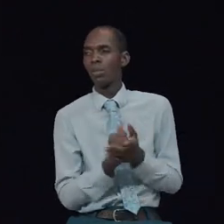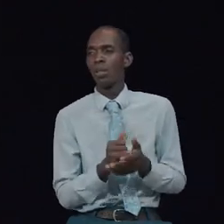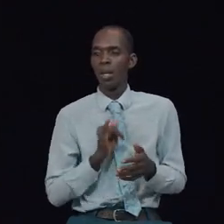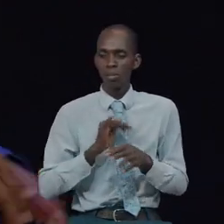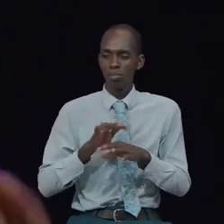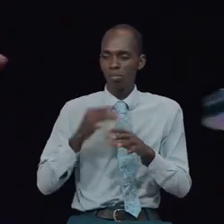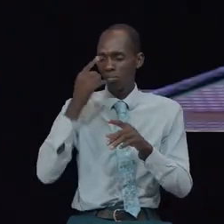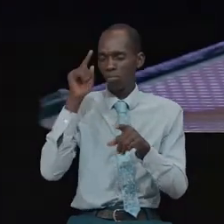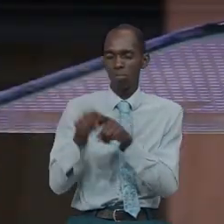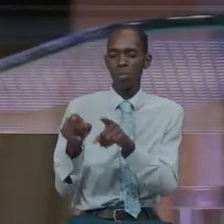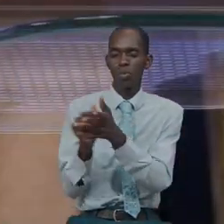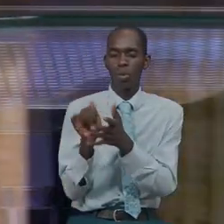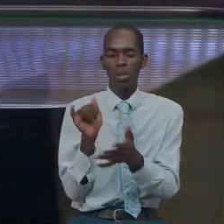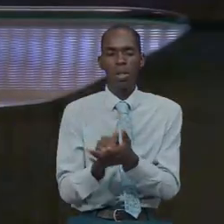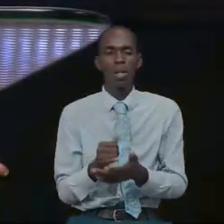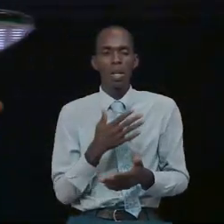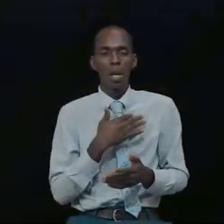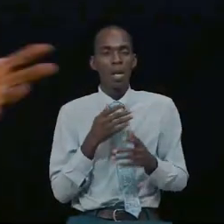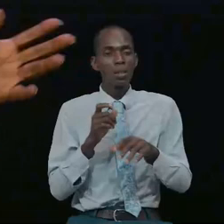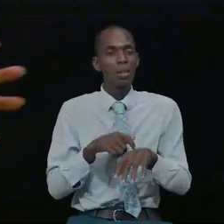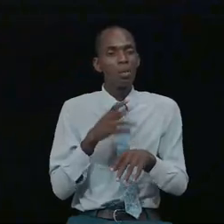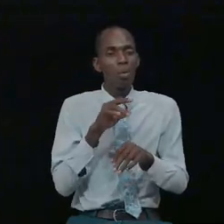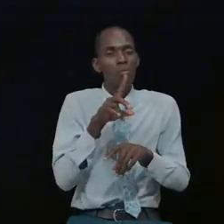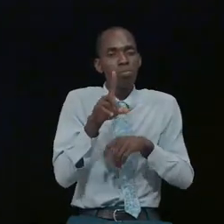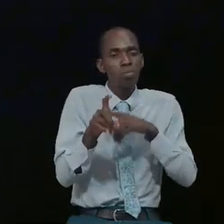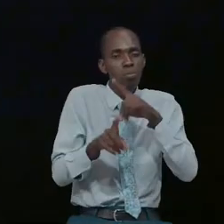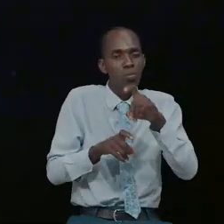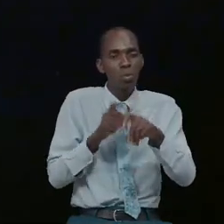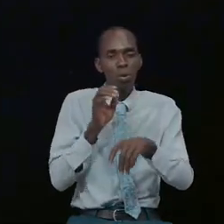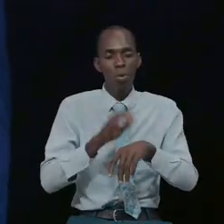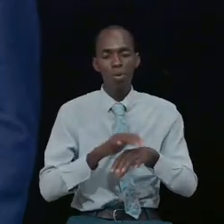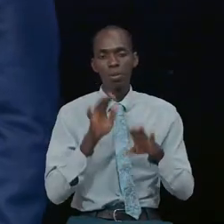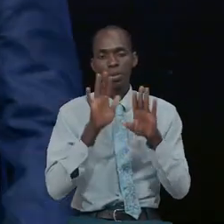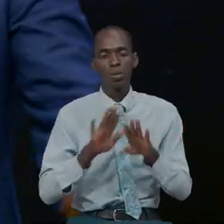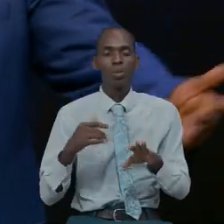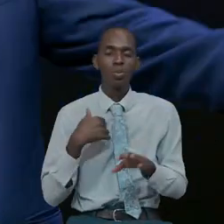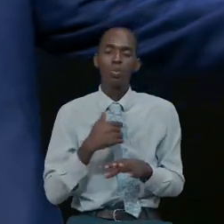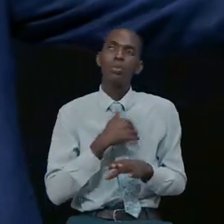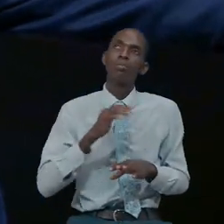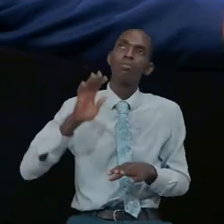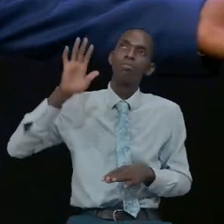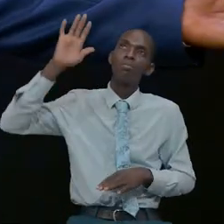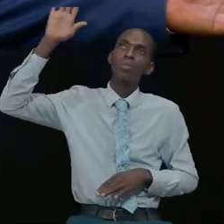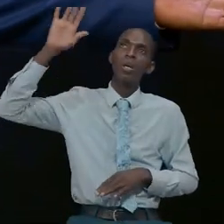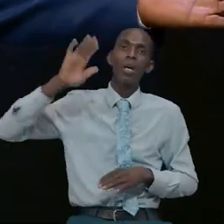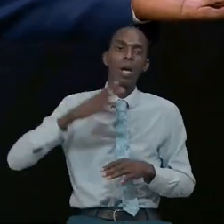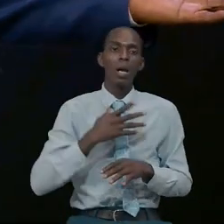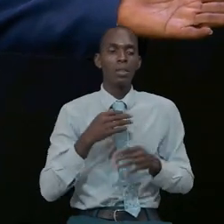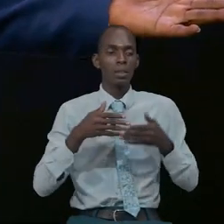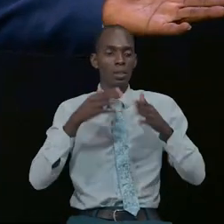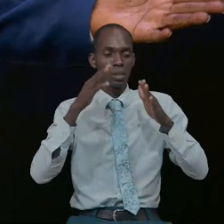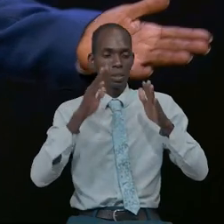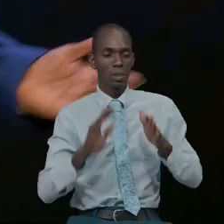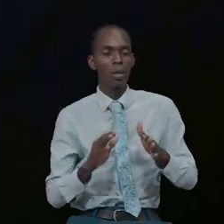agree with that. And then during question and answer period on Sunday, we raise up our hands, and the leader who is going